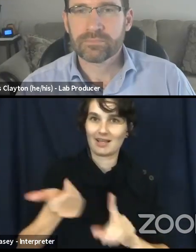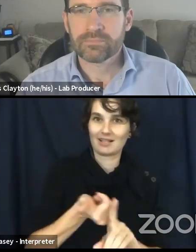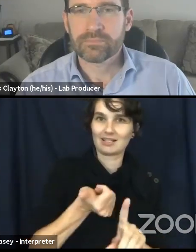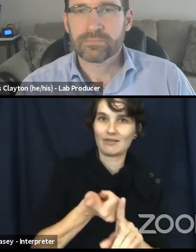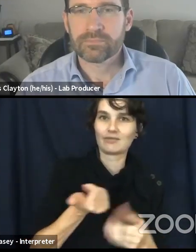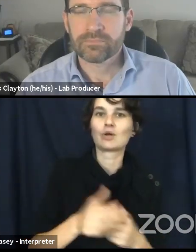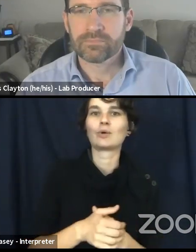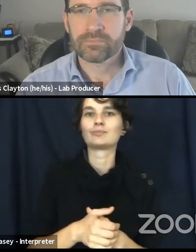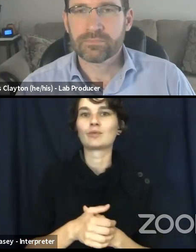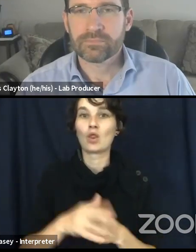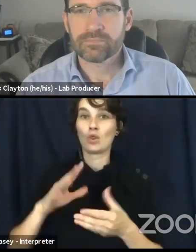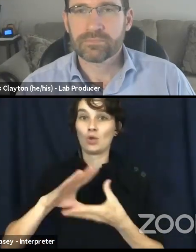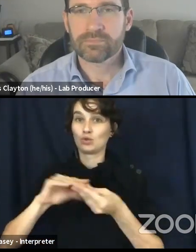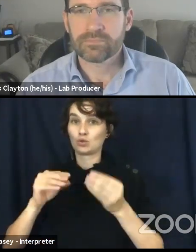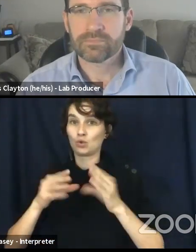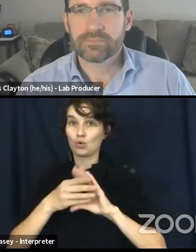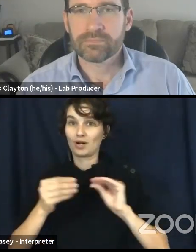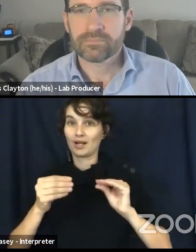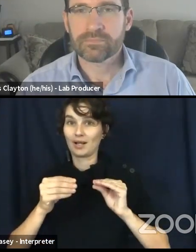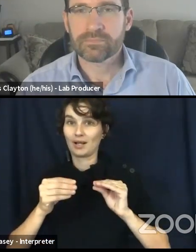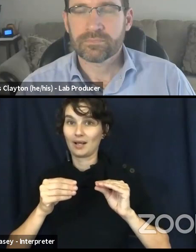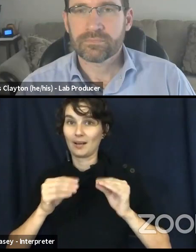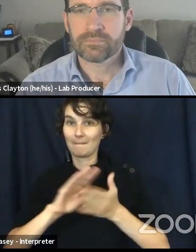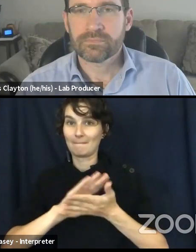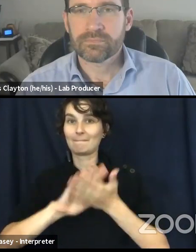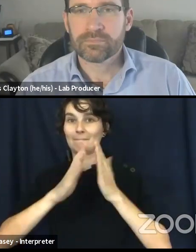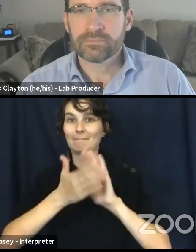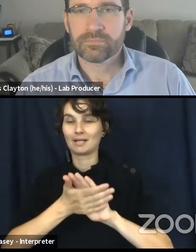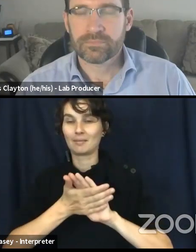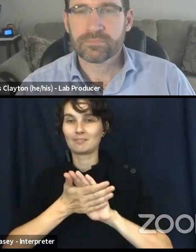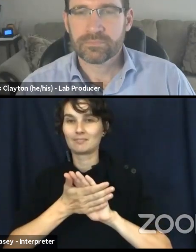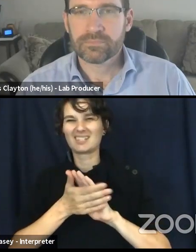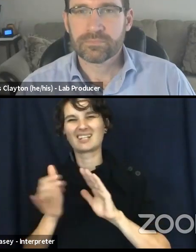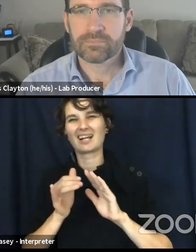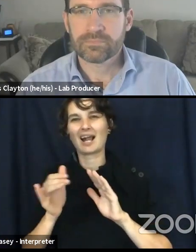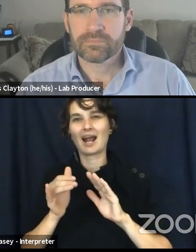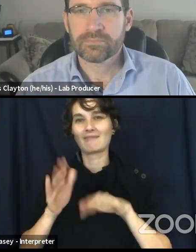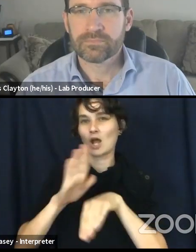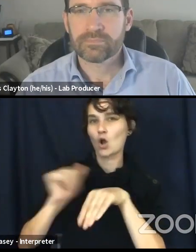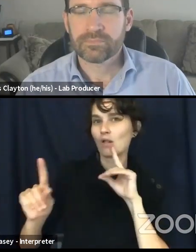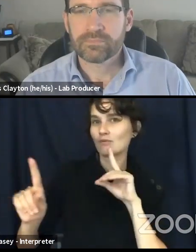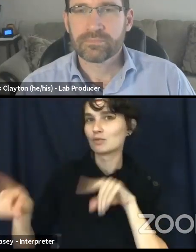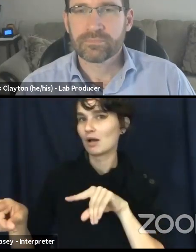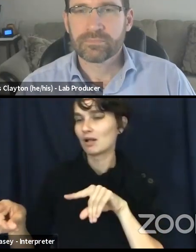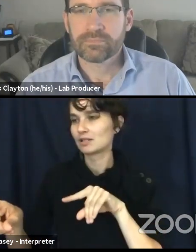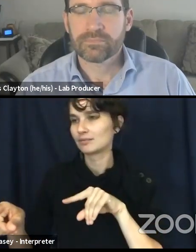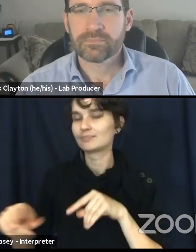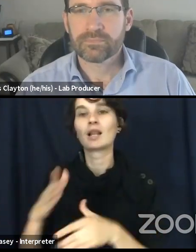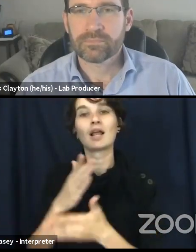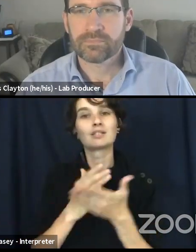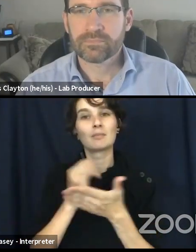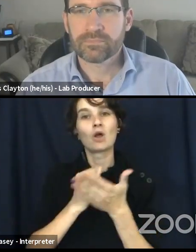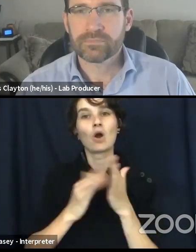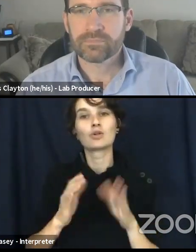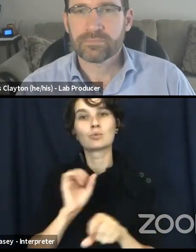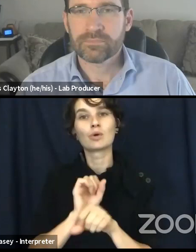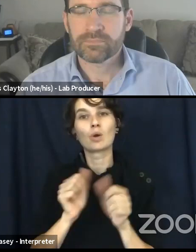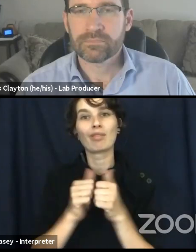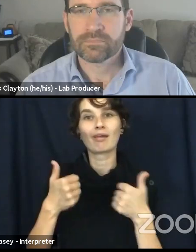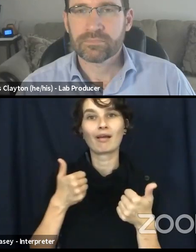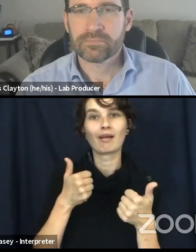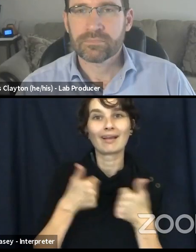becomes the actual like call and response and the exchange. Like some of the artists are working with like games and the idea